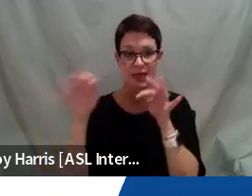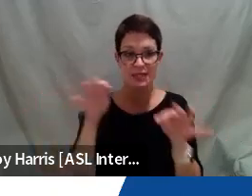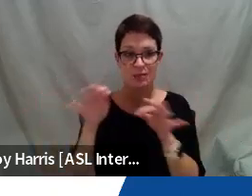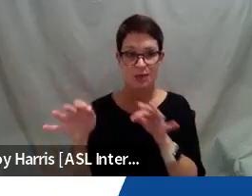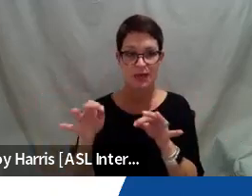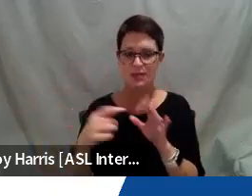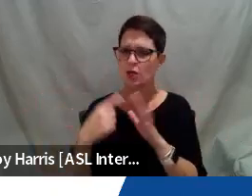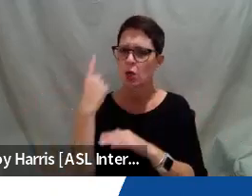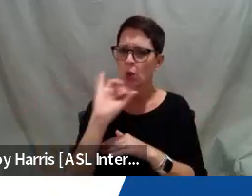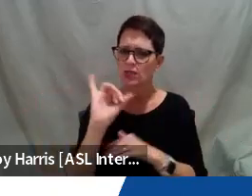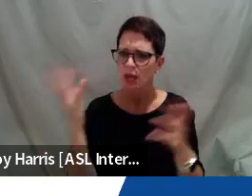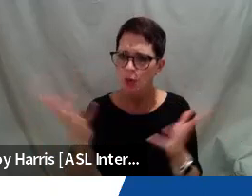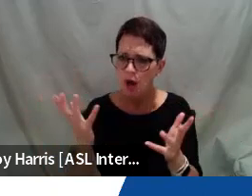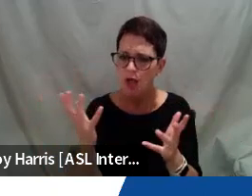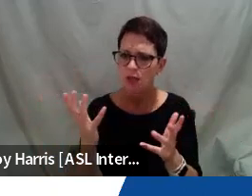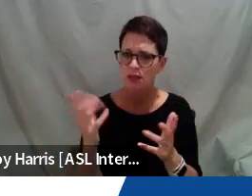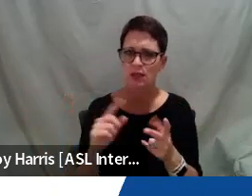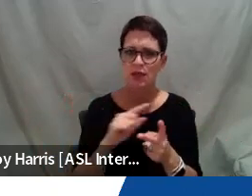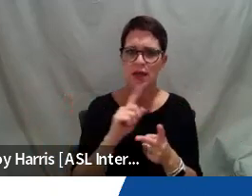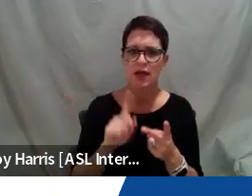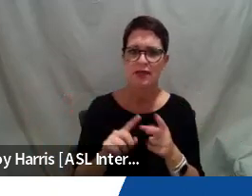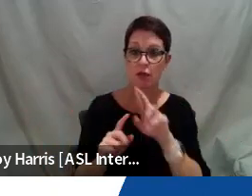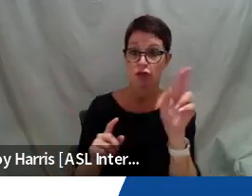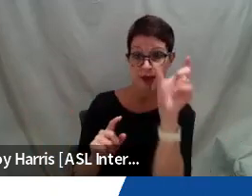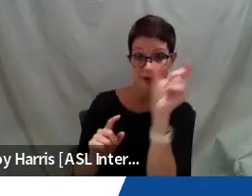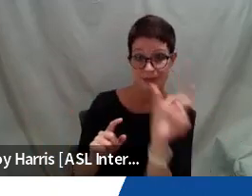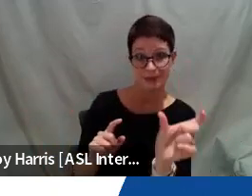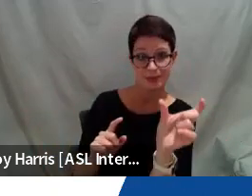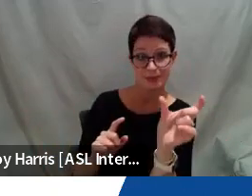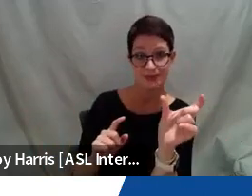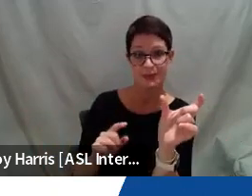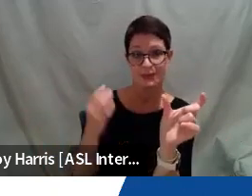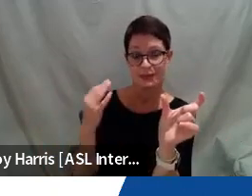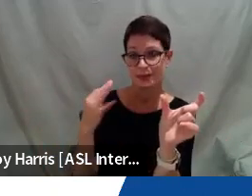the symptoms, and then on the right side of the screen, it